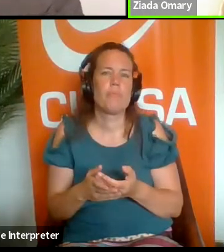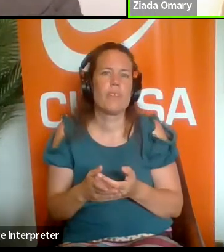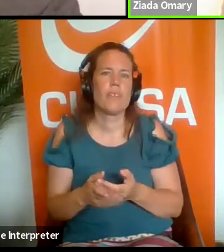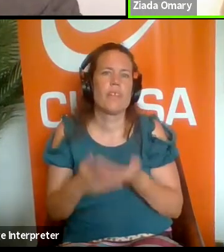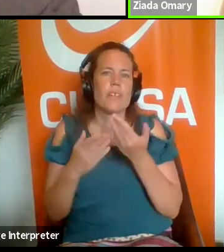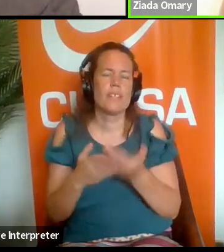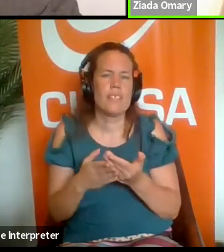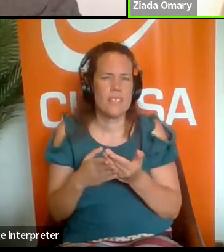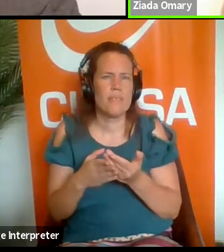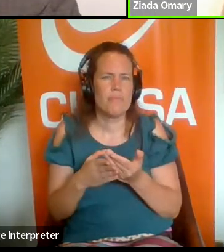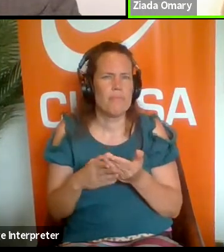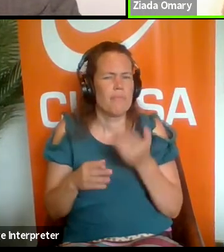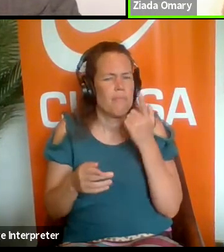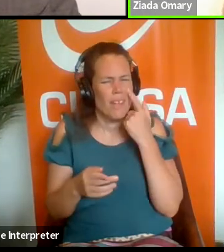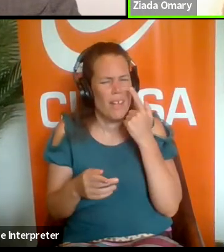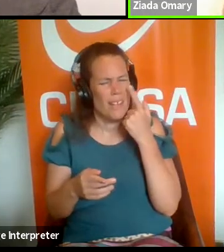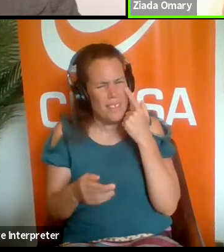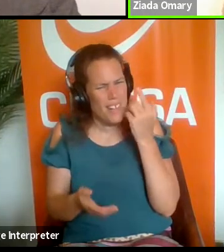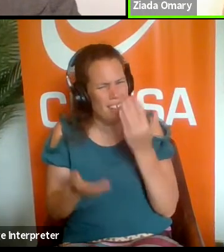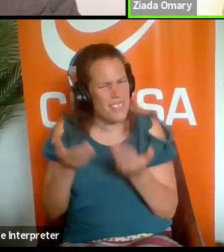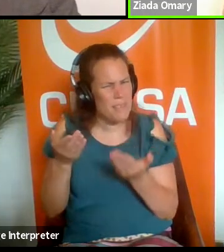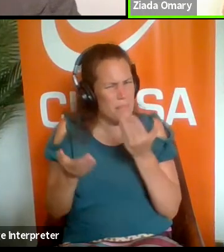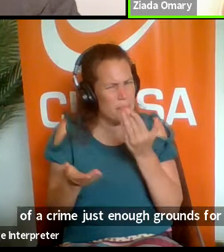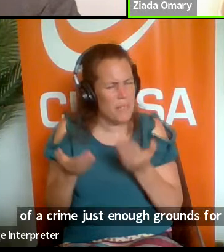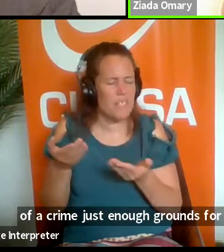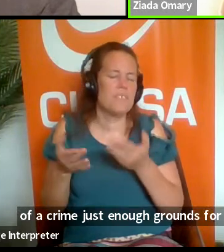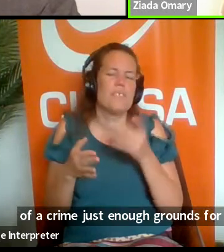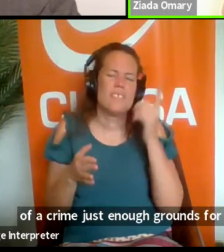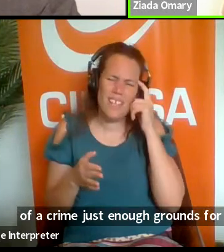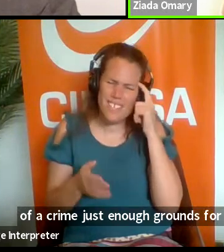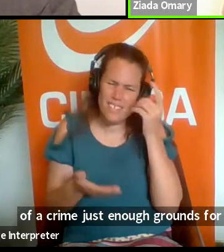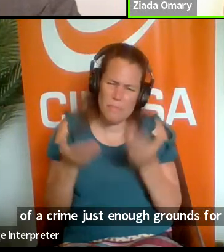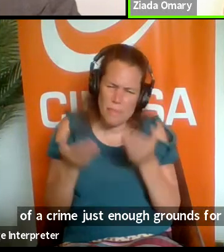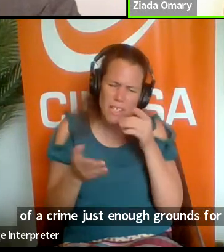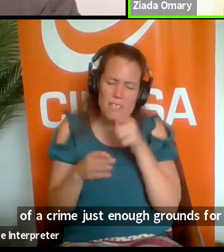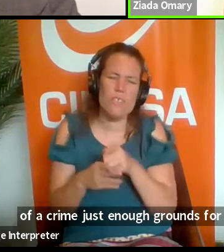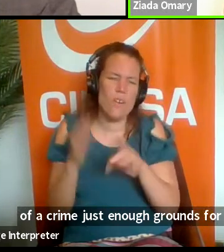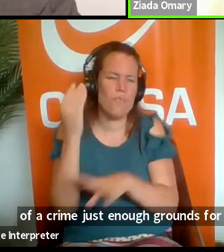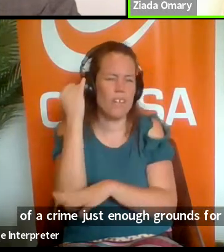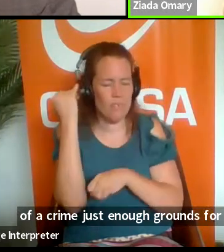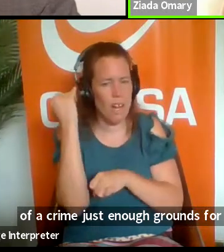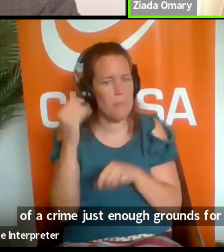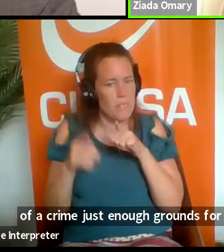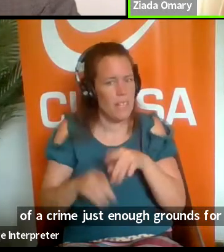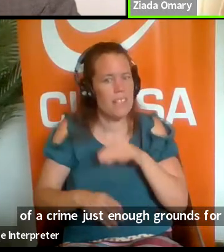a crime just enough grounds for gaining access to somebody's